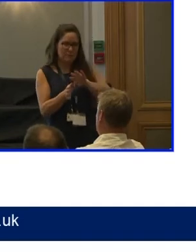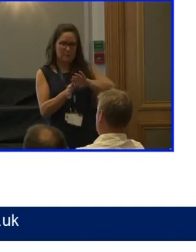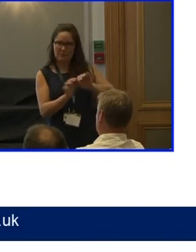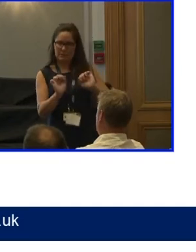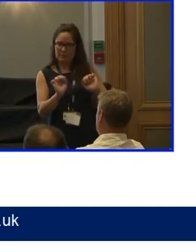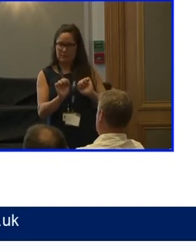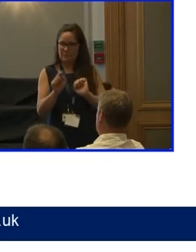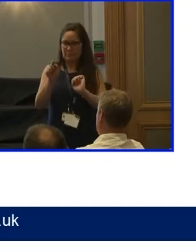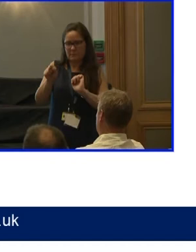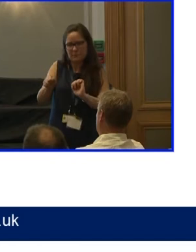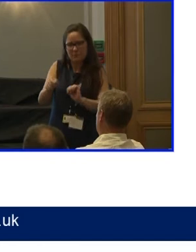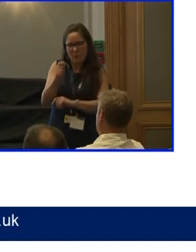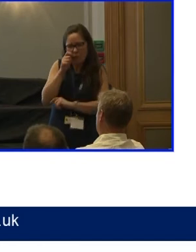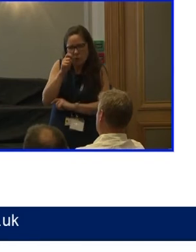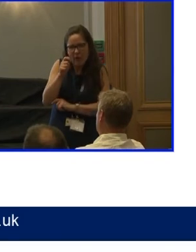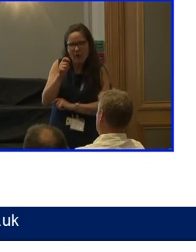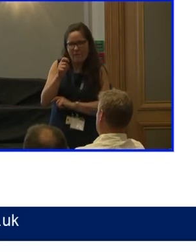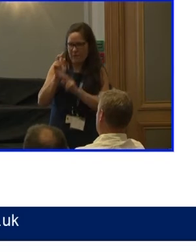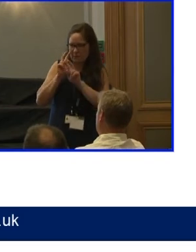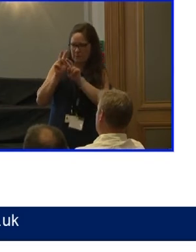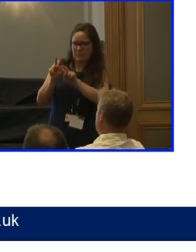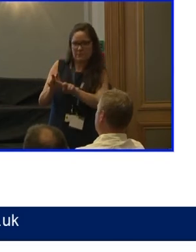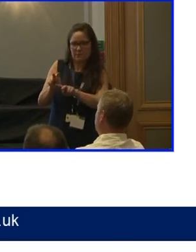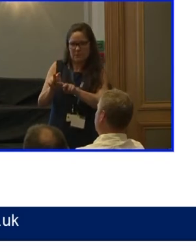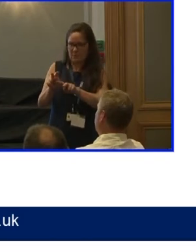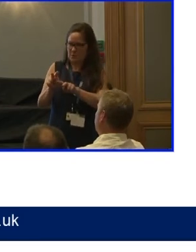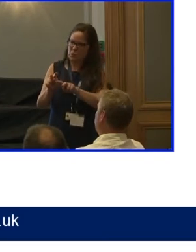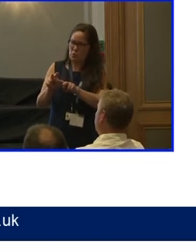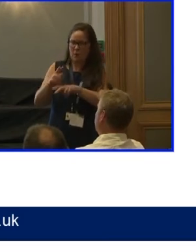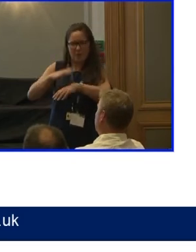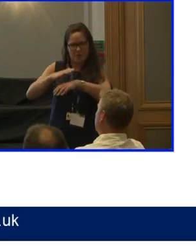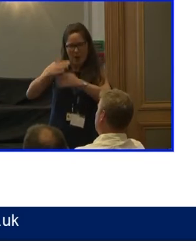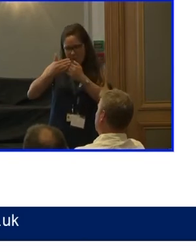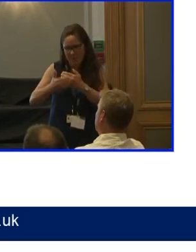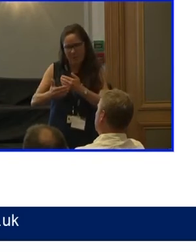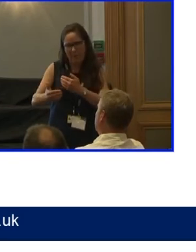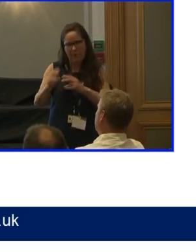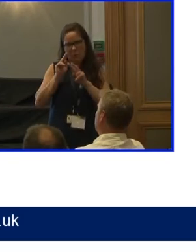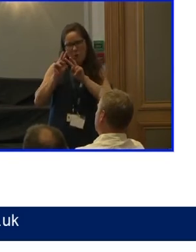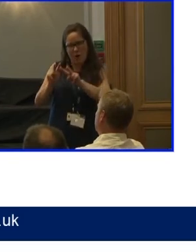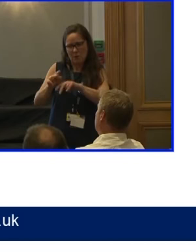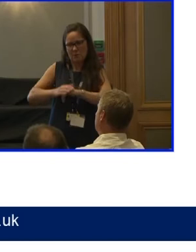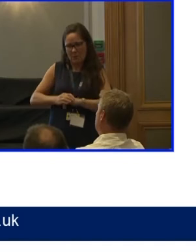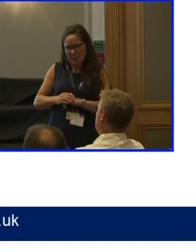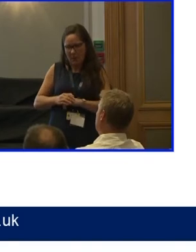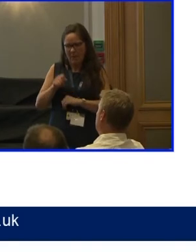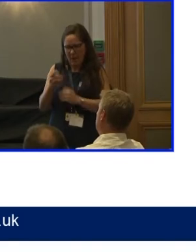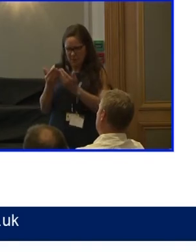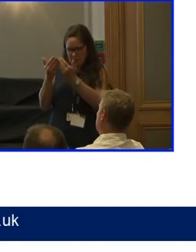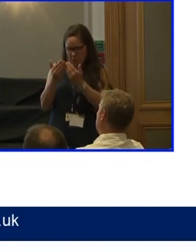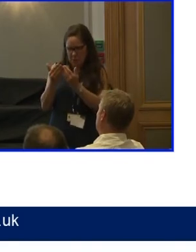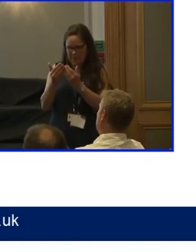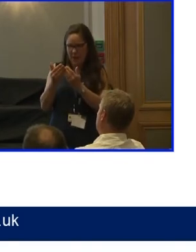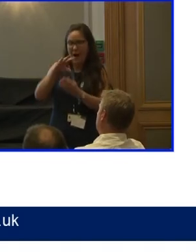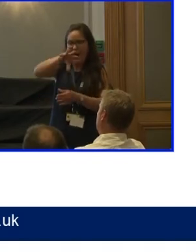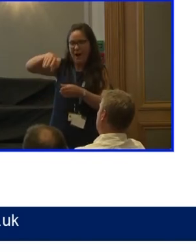offered, there's no intervention involved, but participants are monitored over time. And for example, this might form part of a natural history study, which is important for us